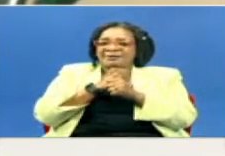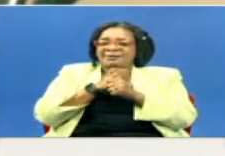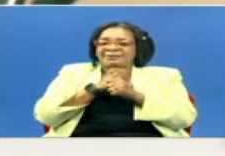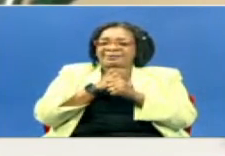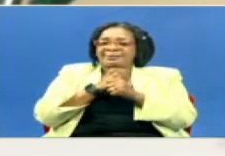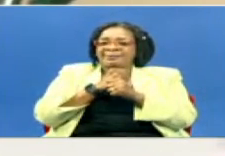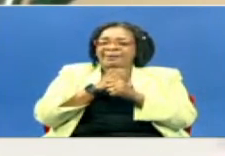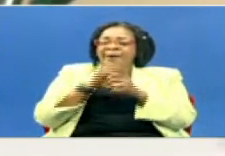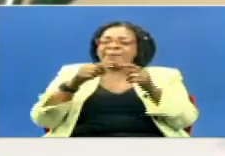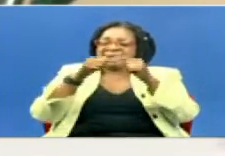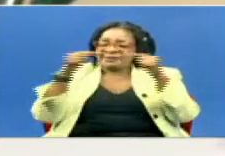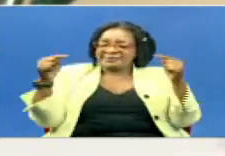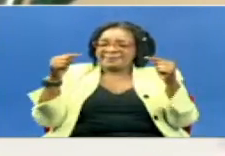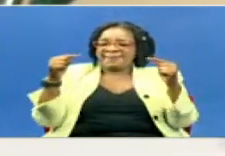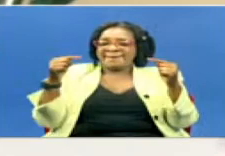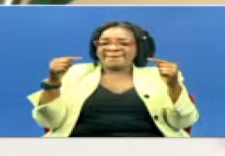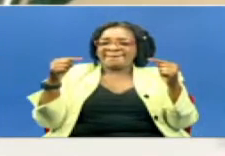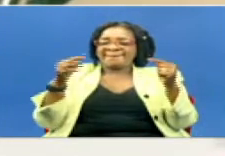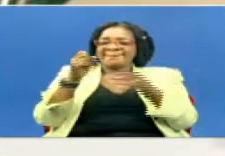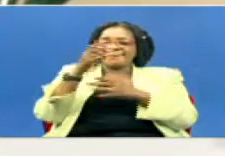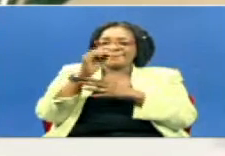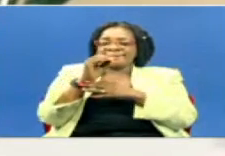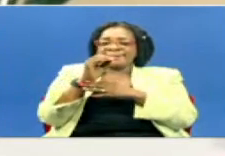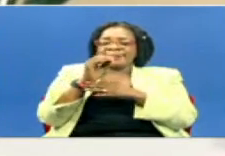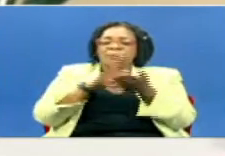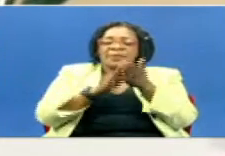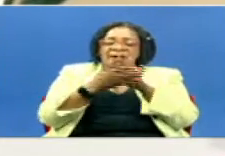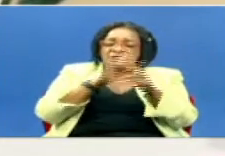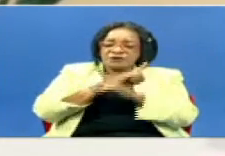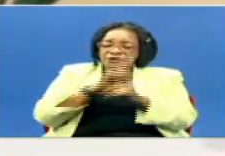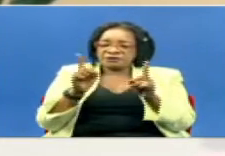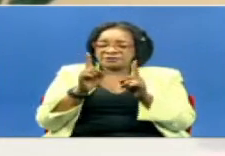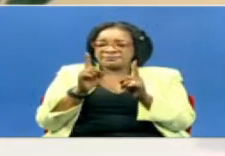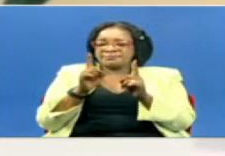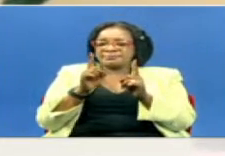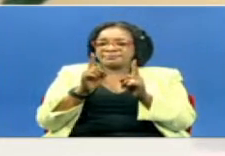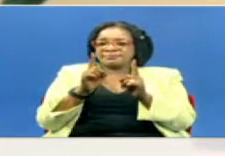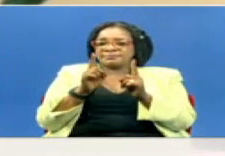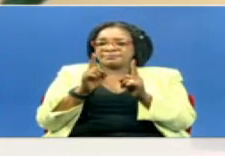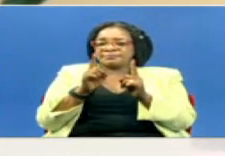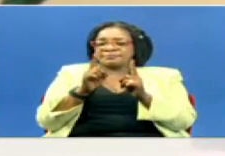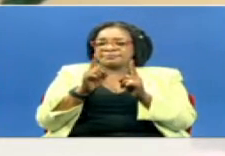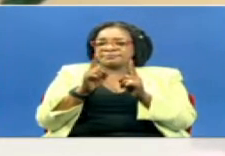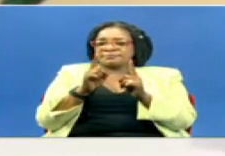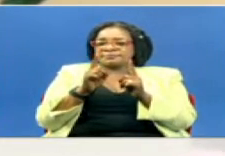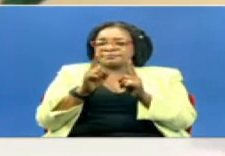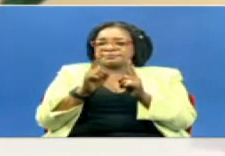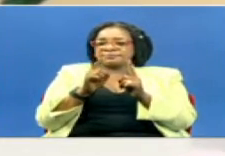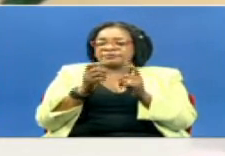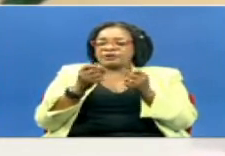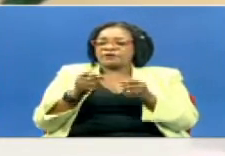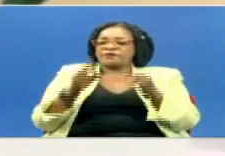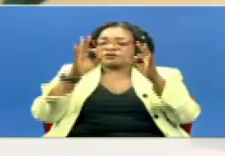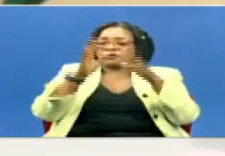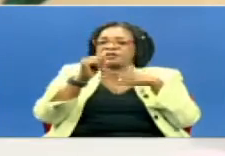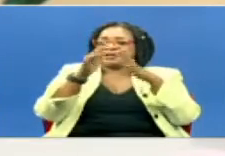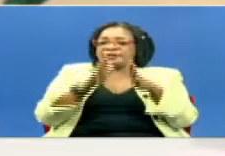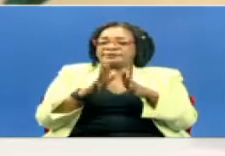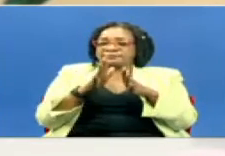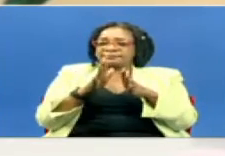a functioning opposition. Therefore, whether or not the position of official leader of government,